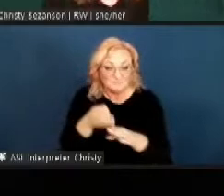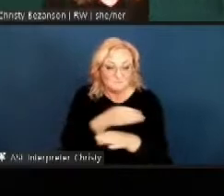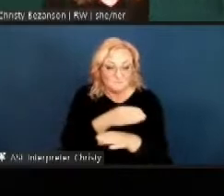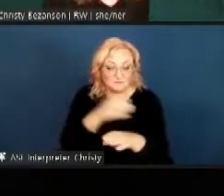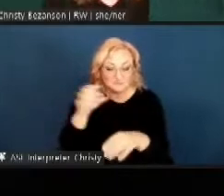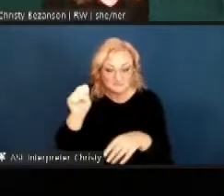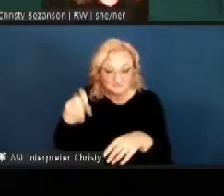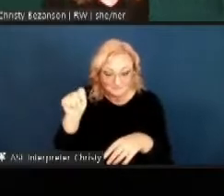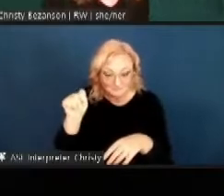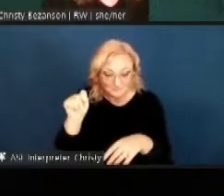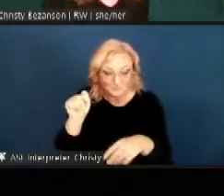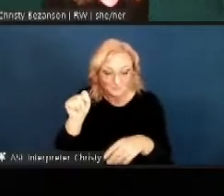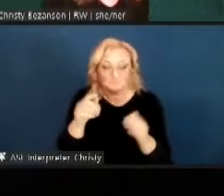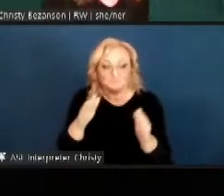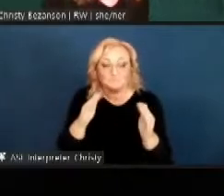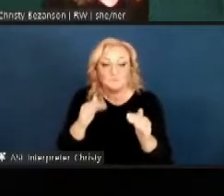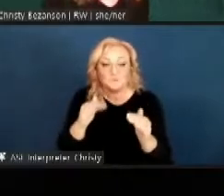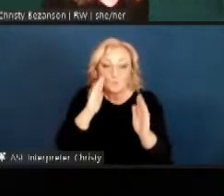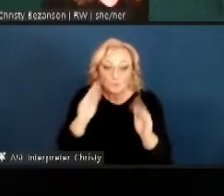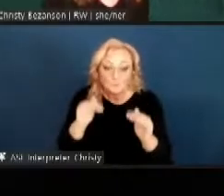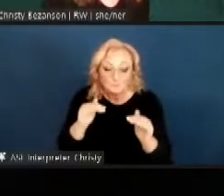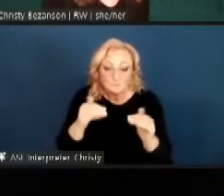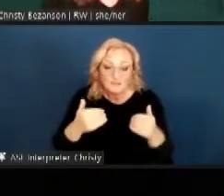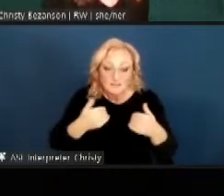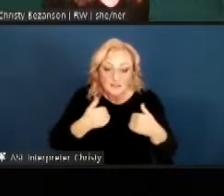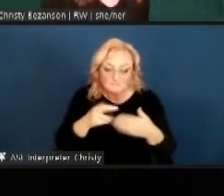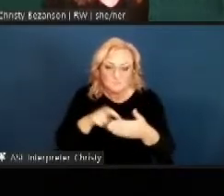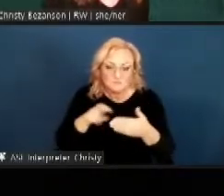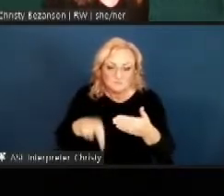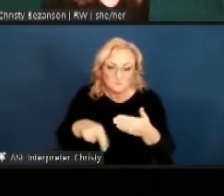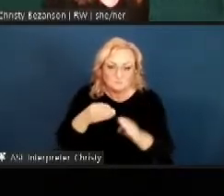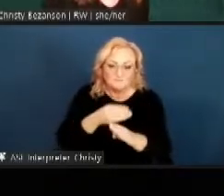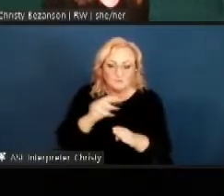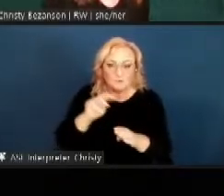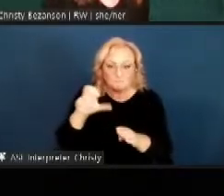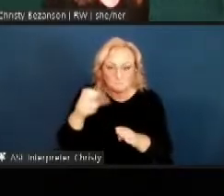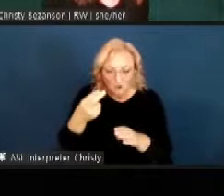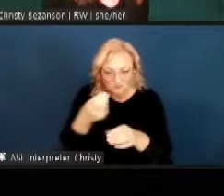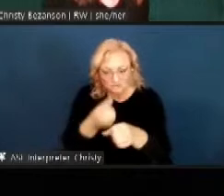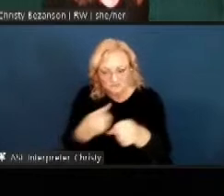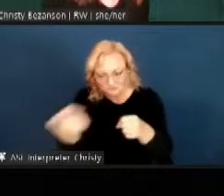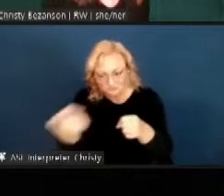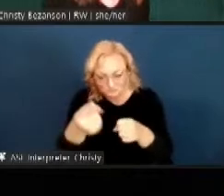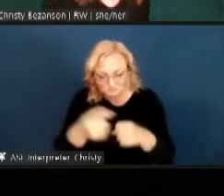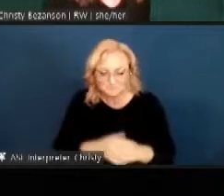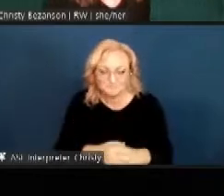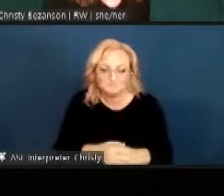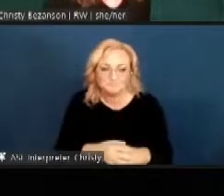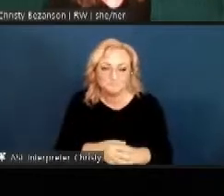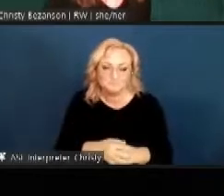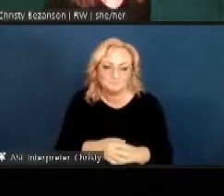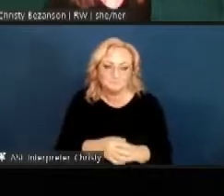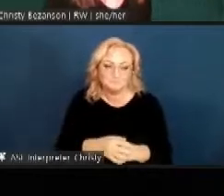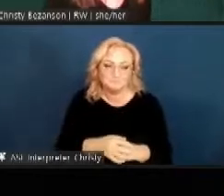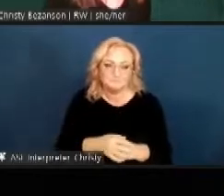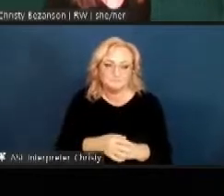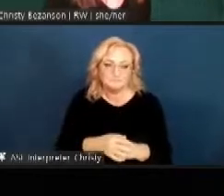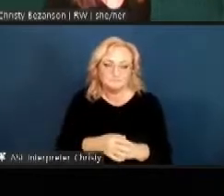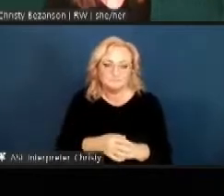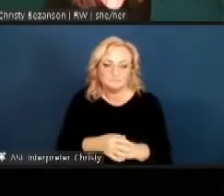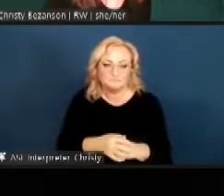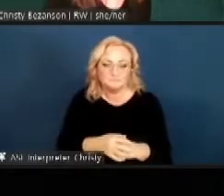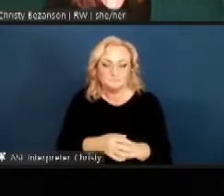some results of the implementation by March of next year. And then do